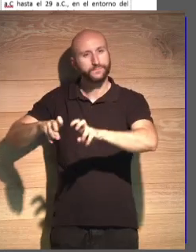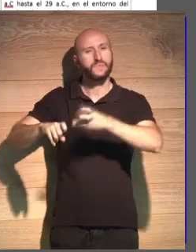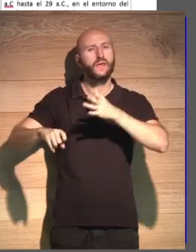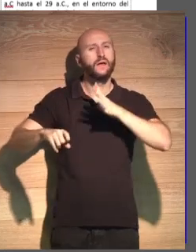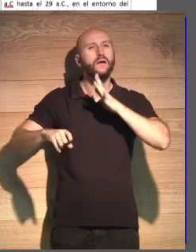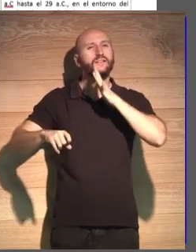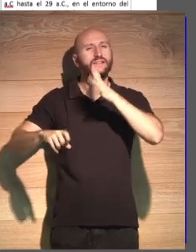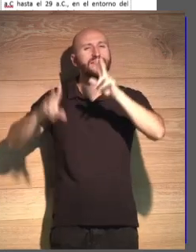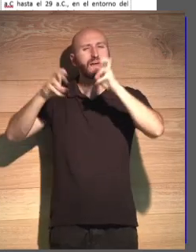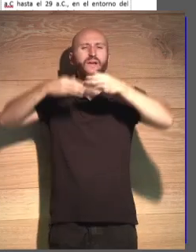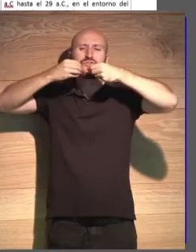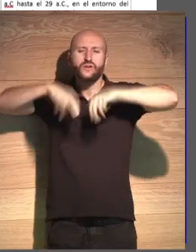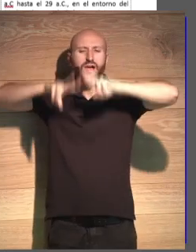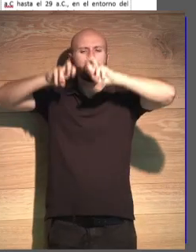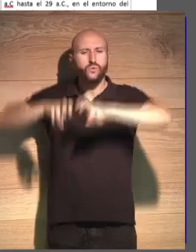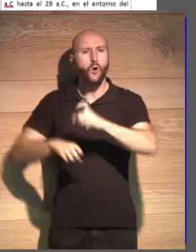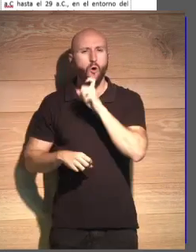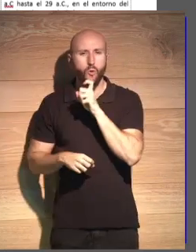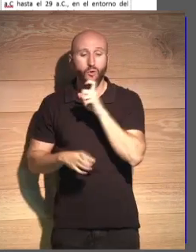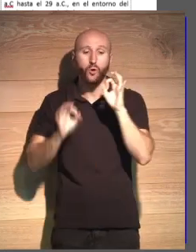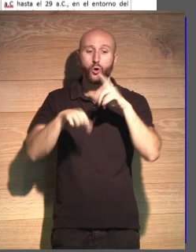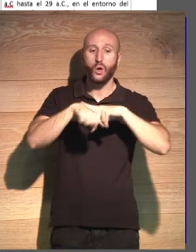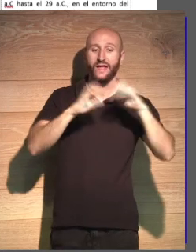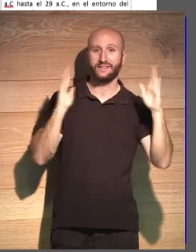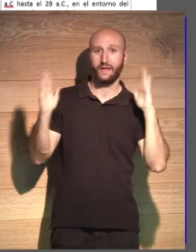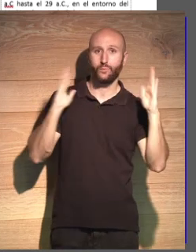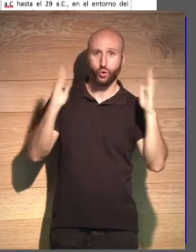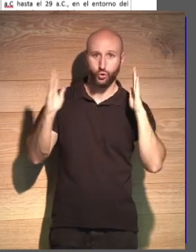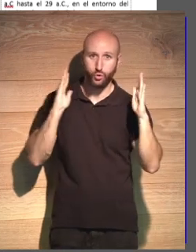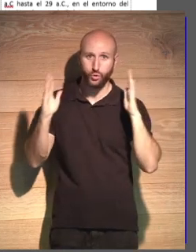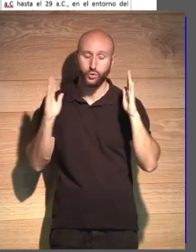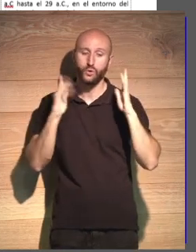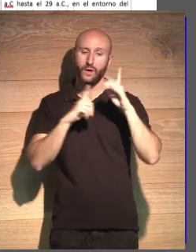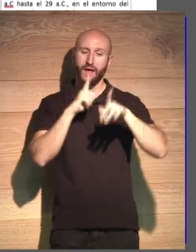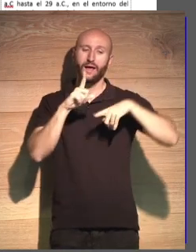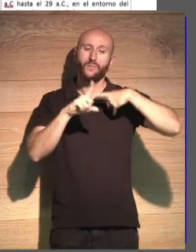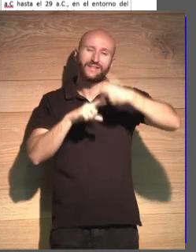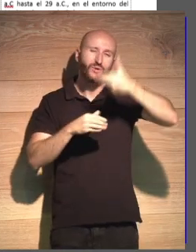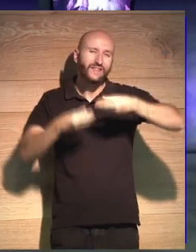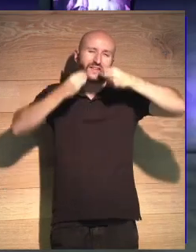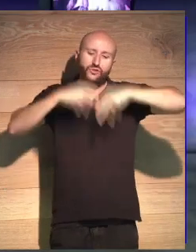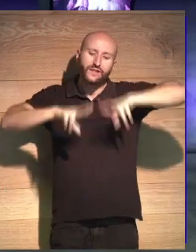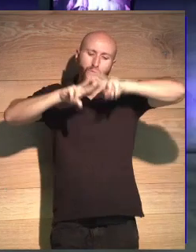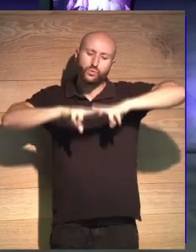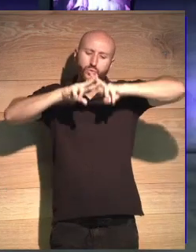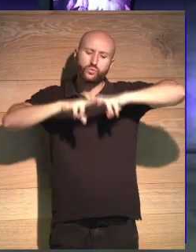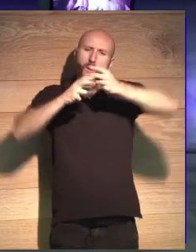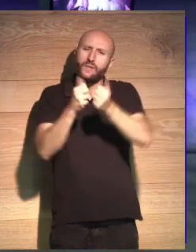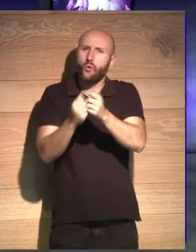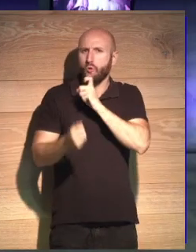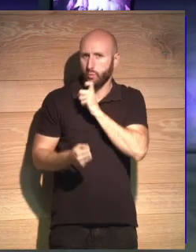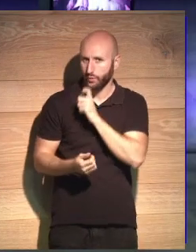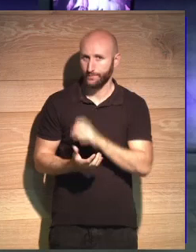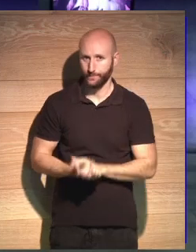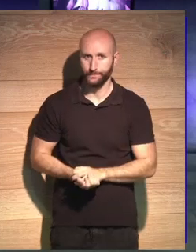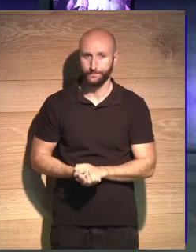side, and we would be dealing with how they deal with the historic causality and the